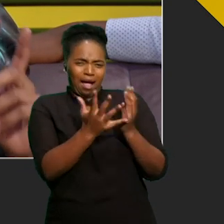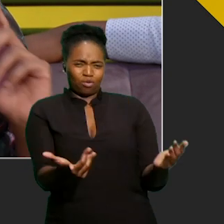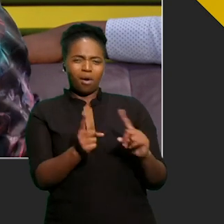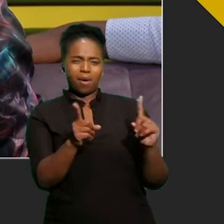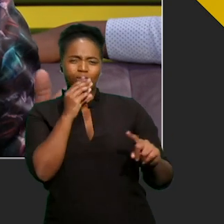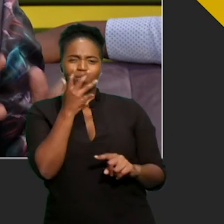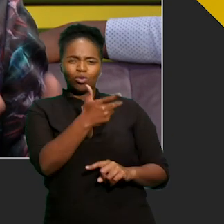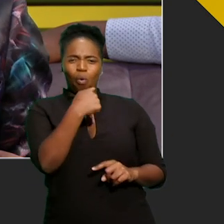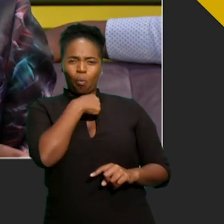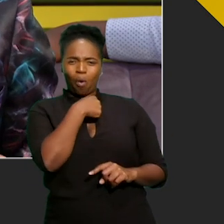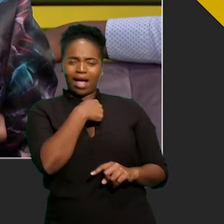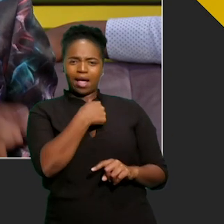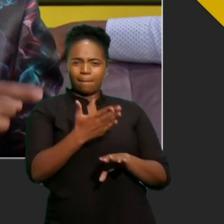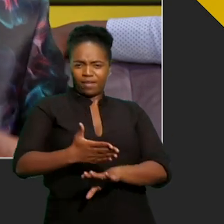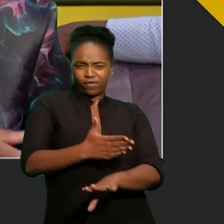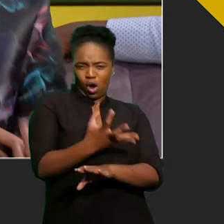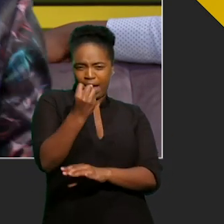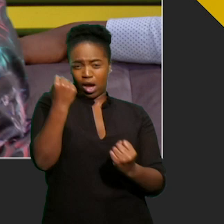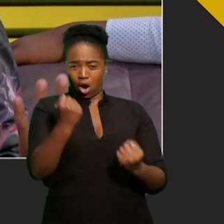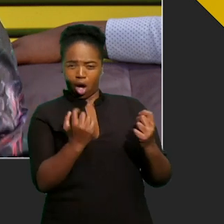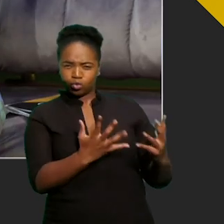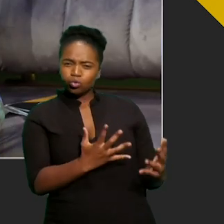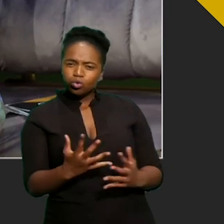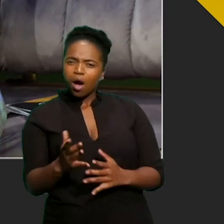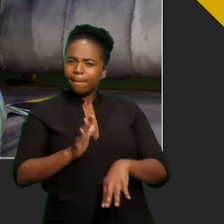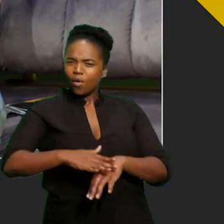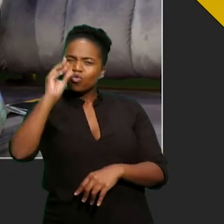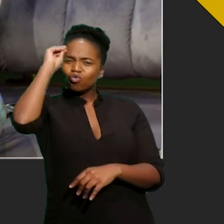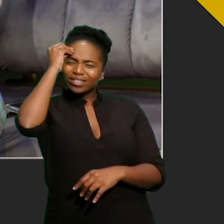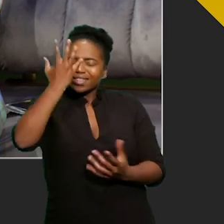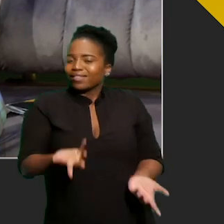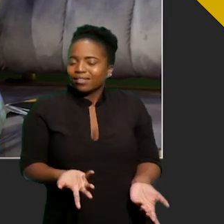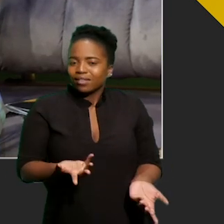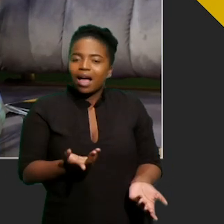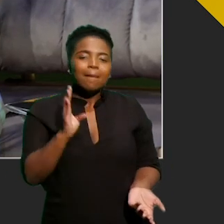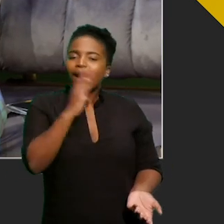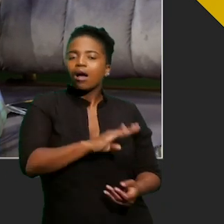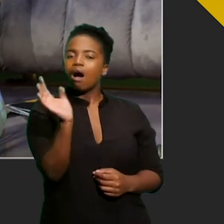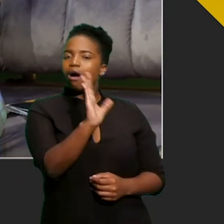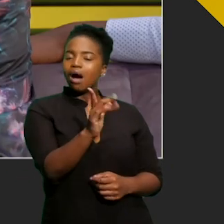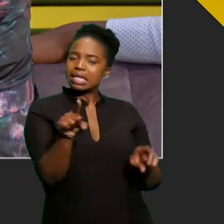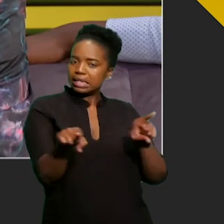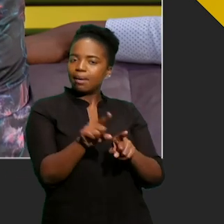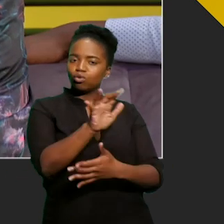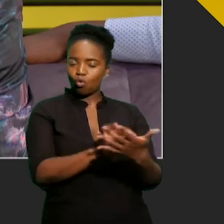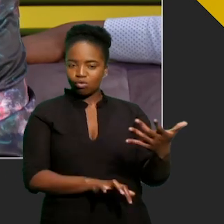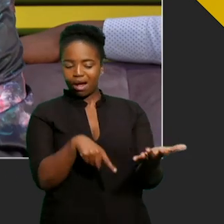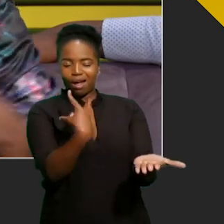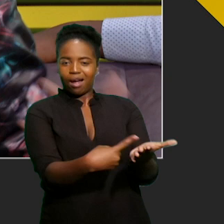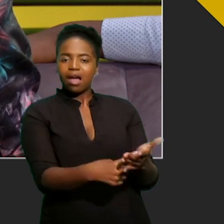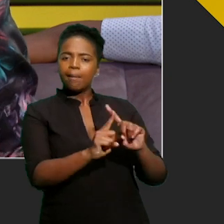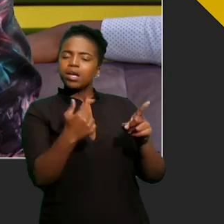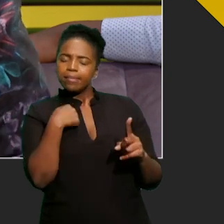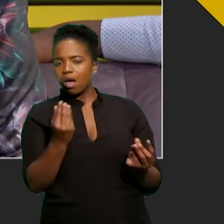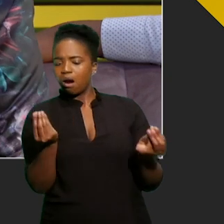about the fact that she owned a Lamborghini, that's not there anymore. It's much more interesting. So it's not a lie. Yeah. It's the same story that we talked about,